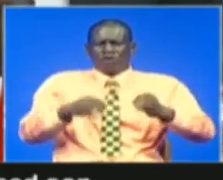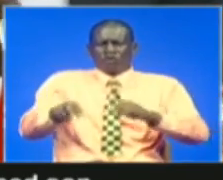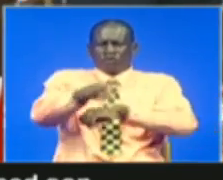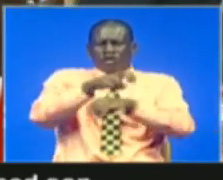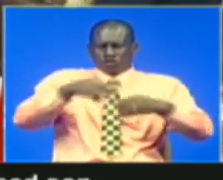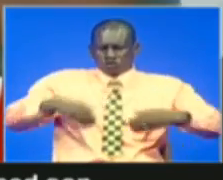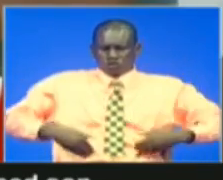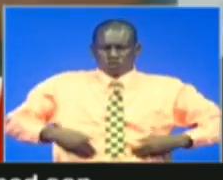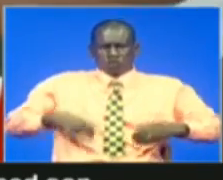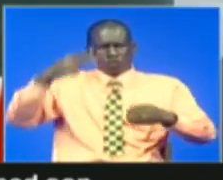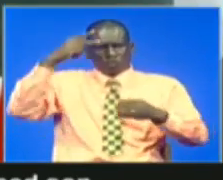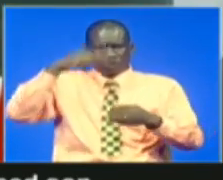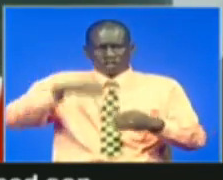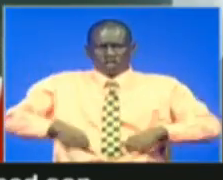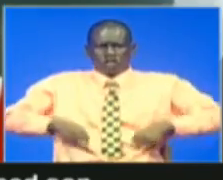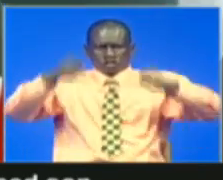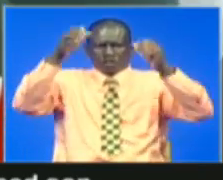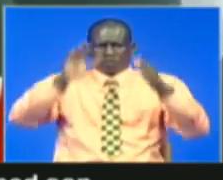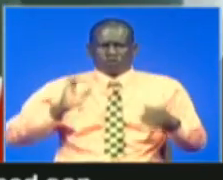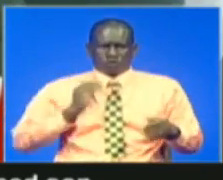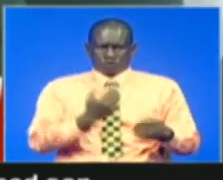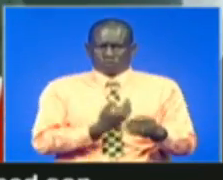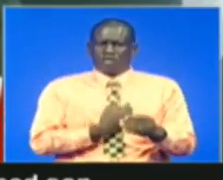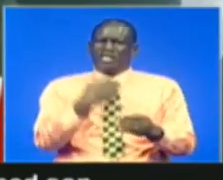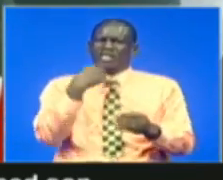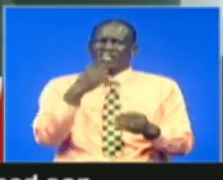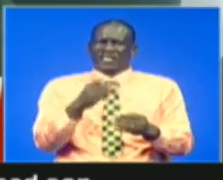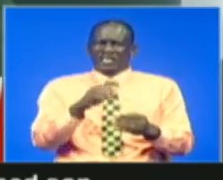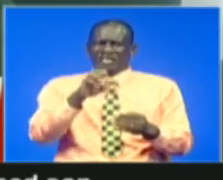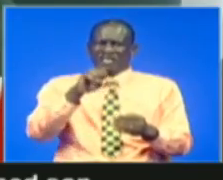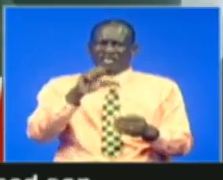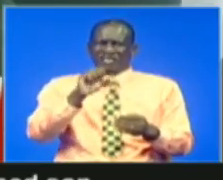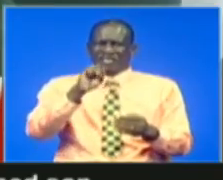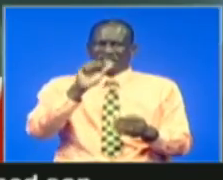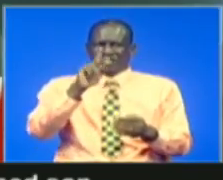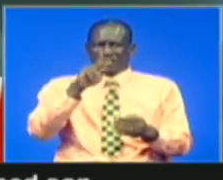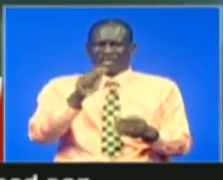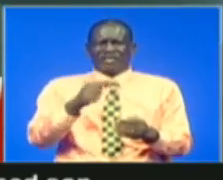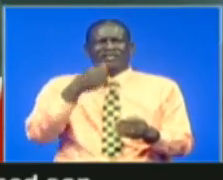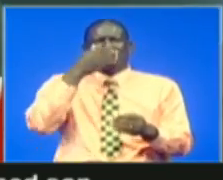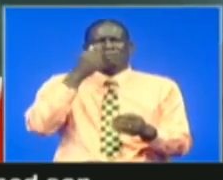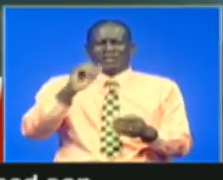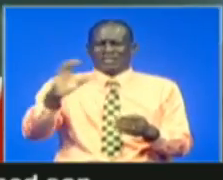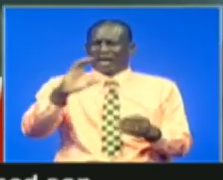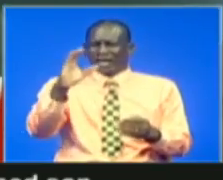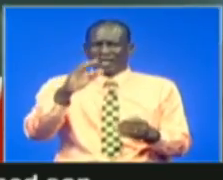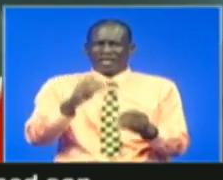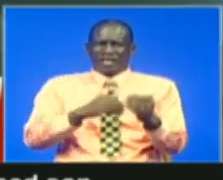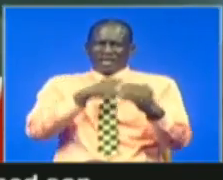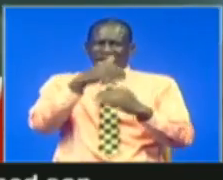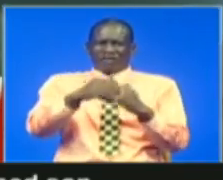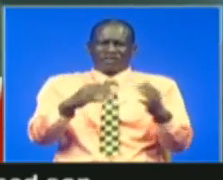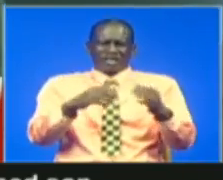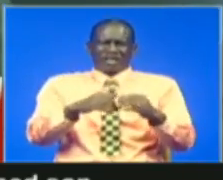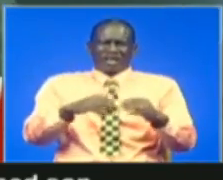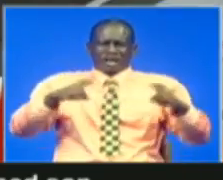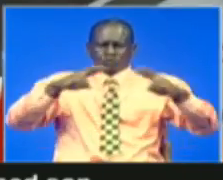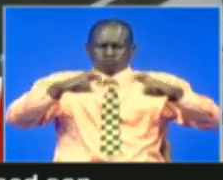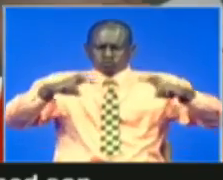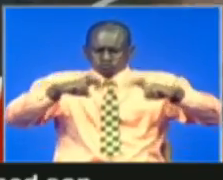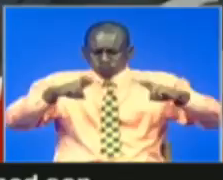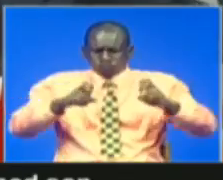Fatuma Abubakar, the chairperson of the council, says Sasaka emerged as the most suitable candidate after a very rigorous